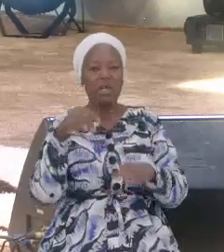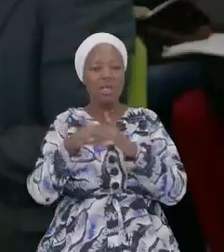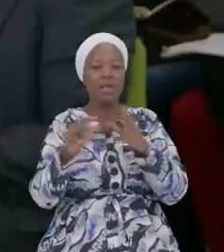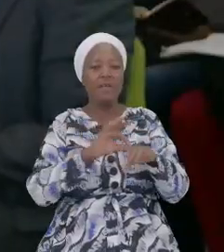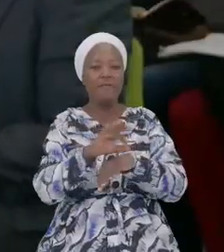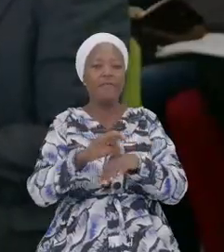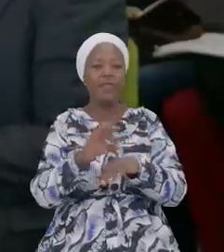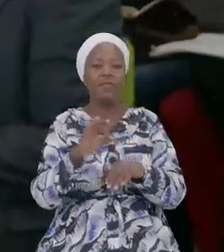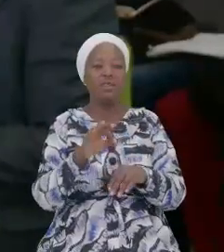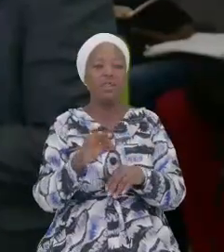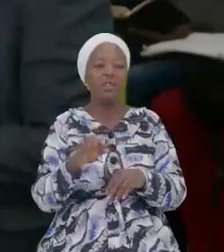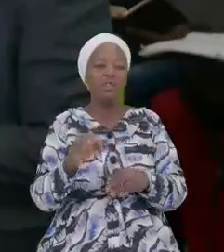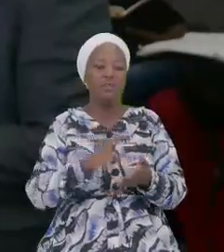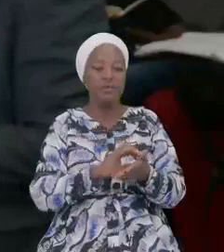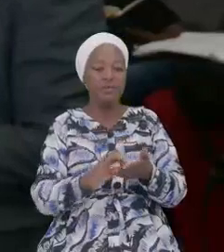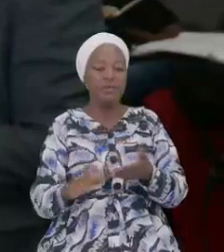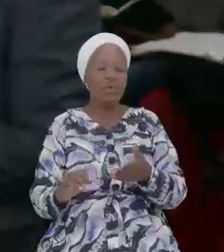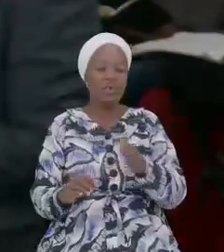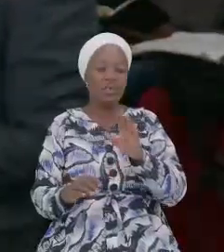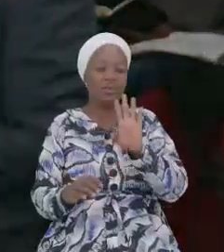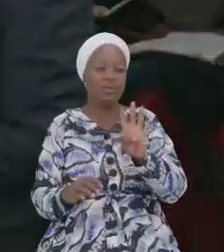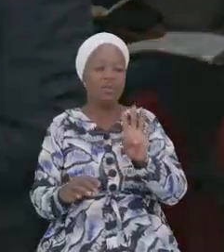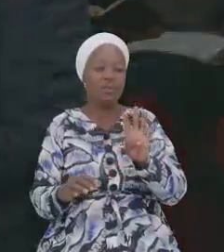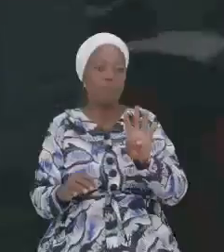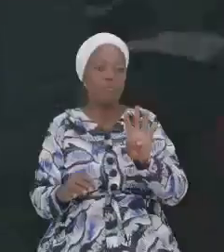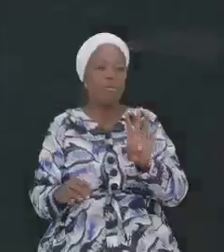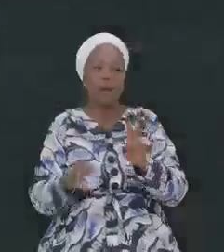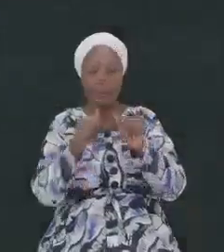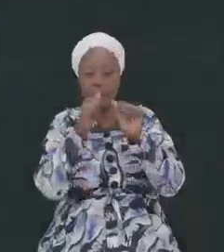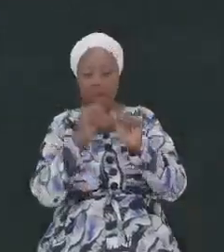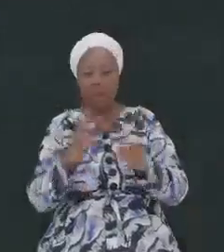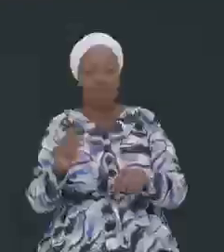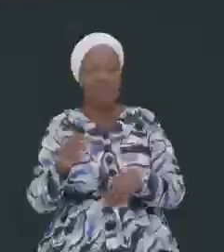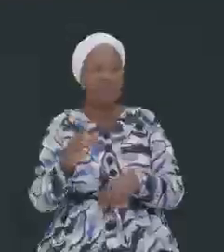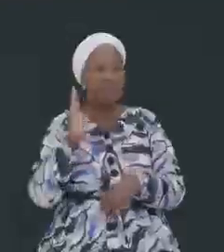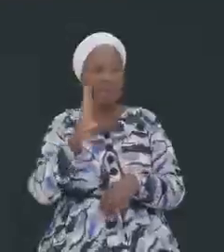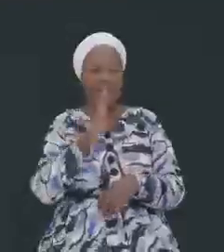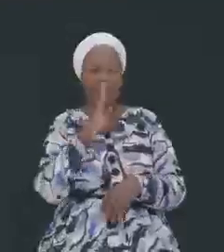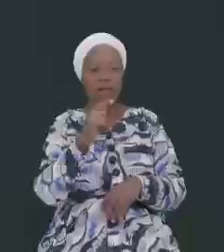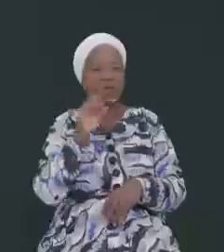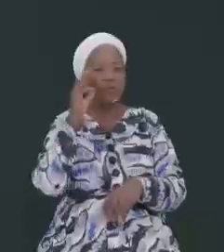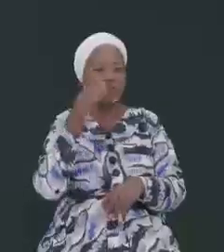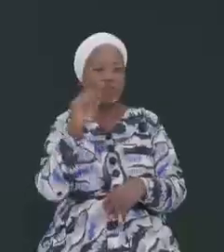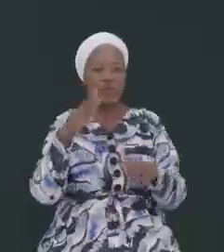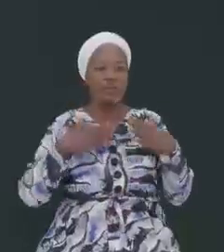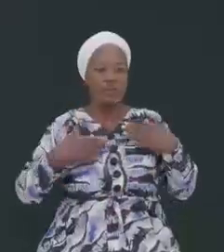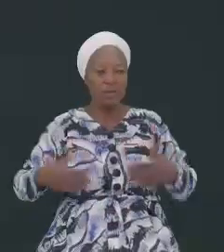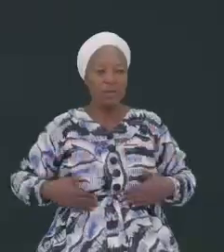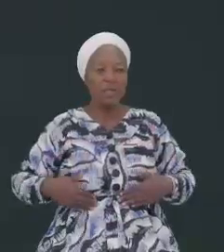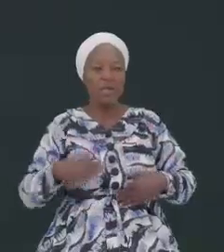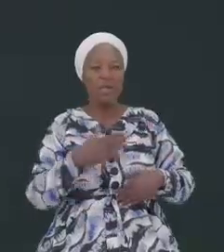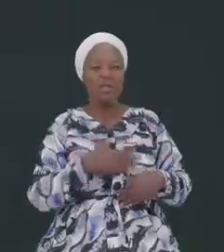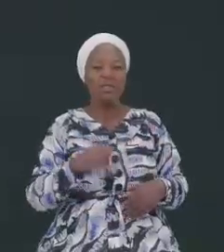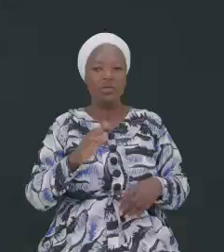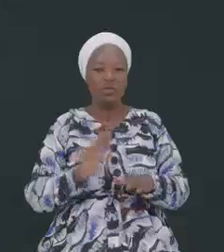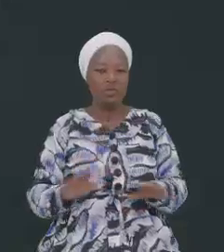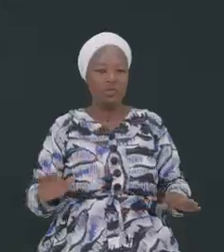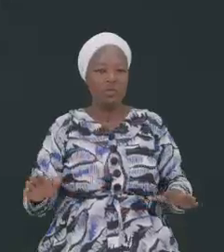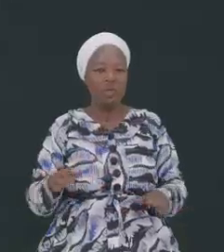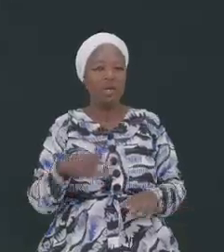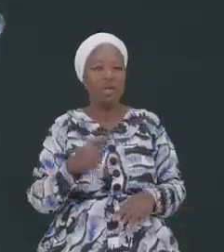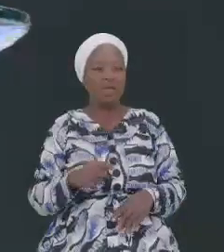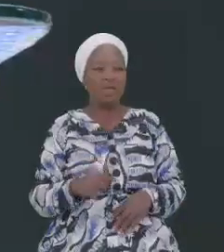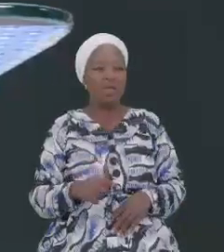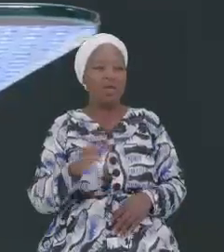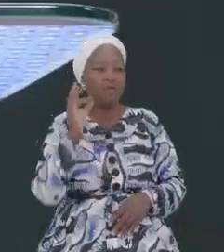the field. In verse 4, it says, blessed shall be the fruit of thy body, your children, and the fruit of